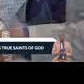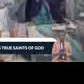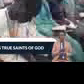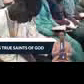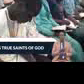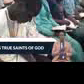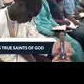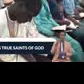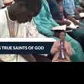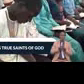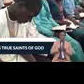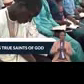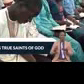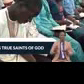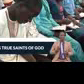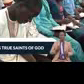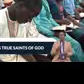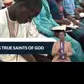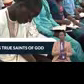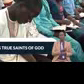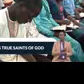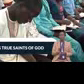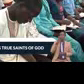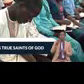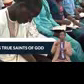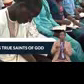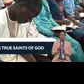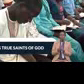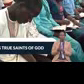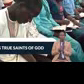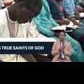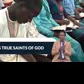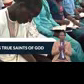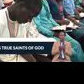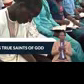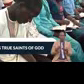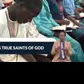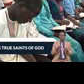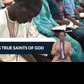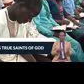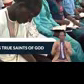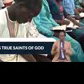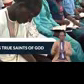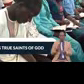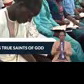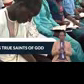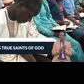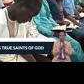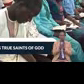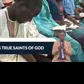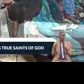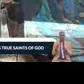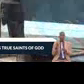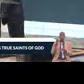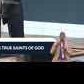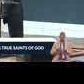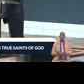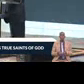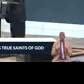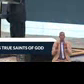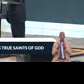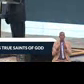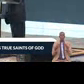us, he sanctifies us, he makes us holy. He set us free. He